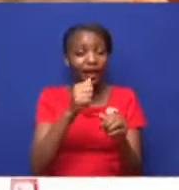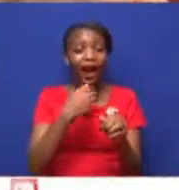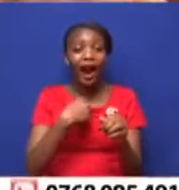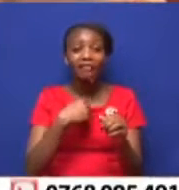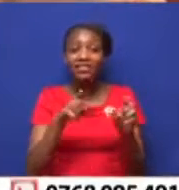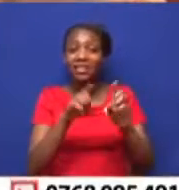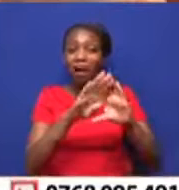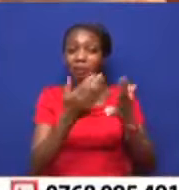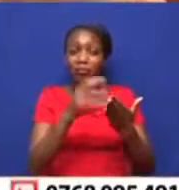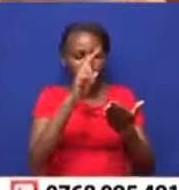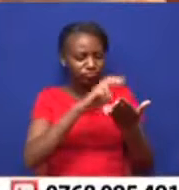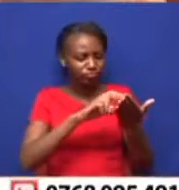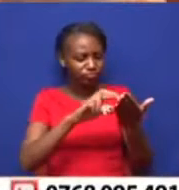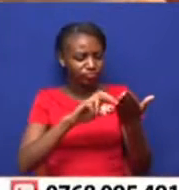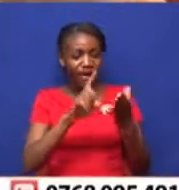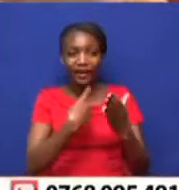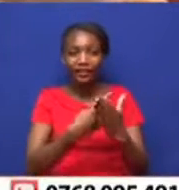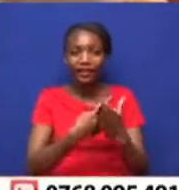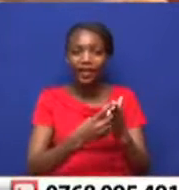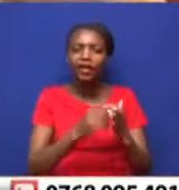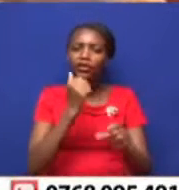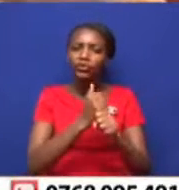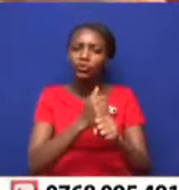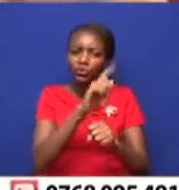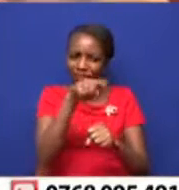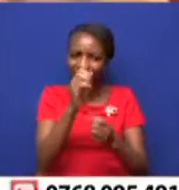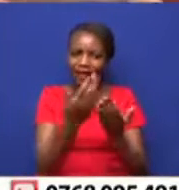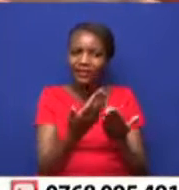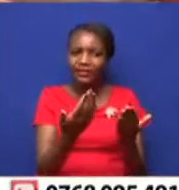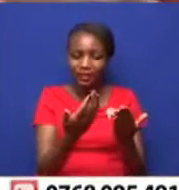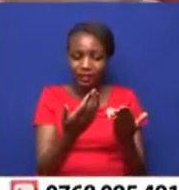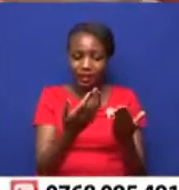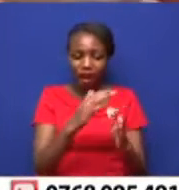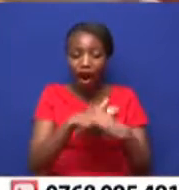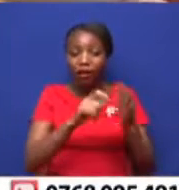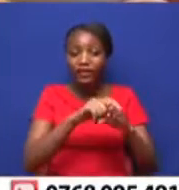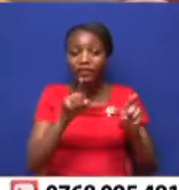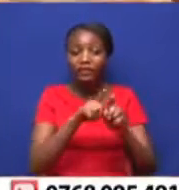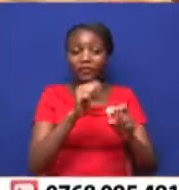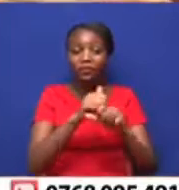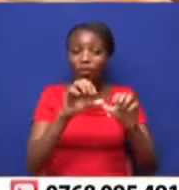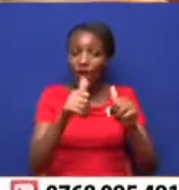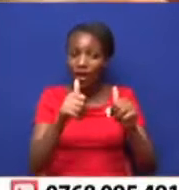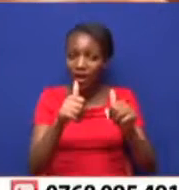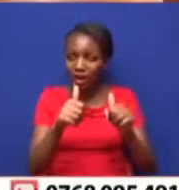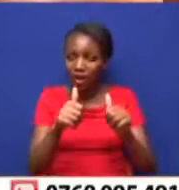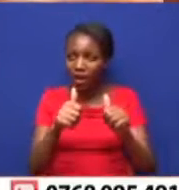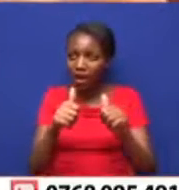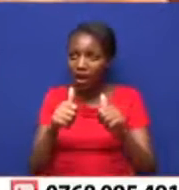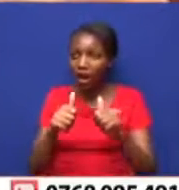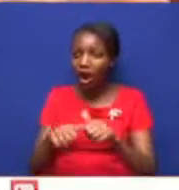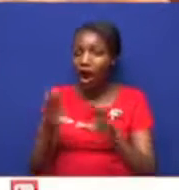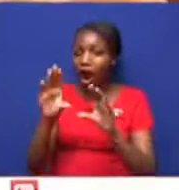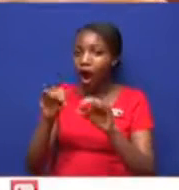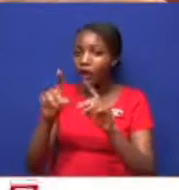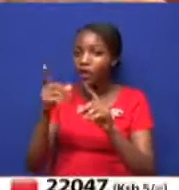But just be private and do what you need to do at home and do it well. Right. Yeah. Do you agree with